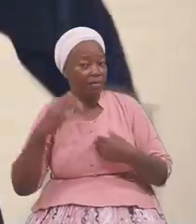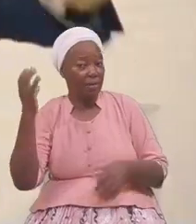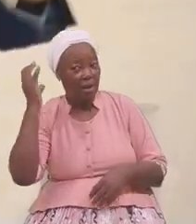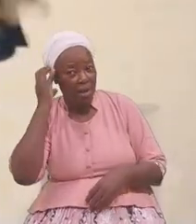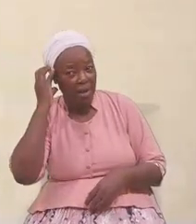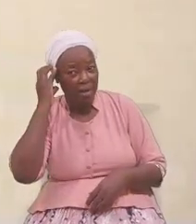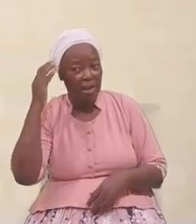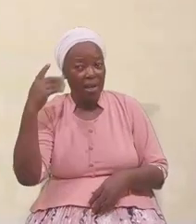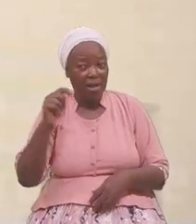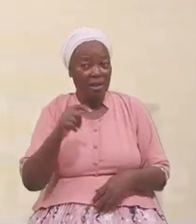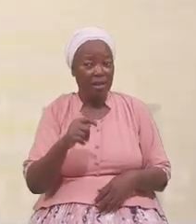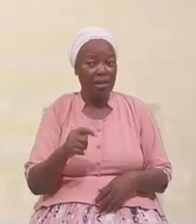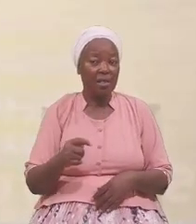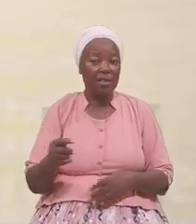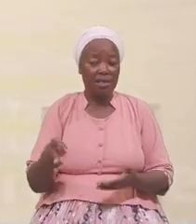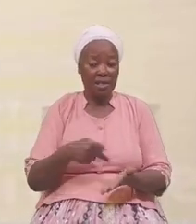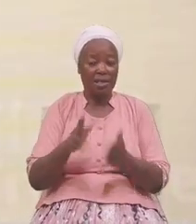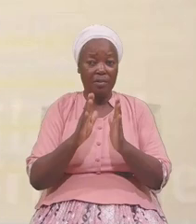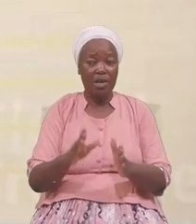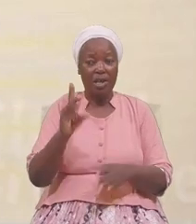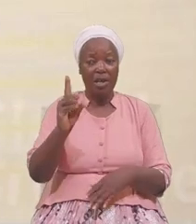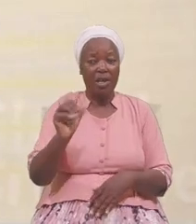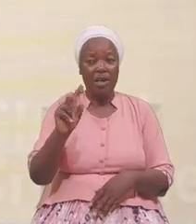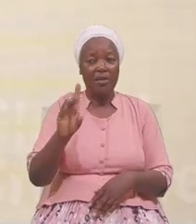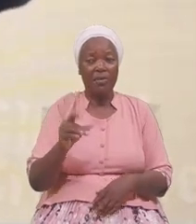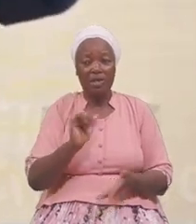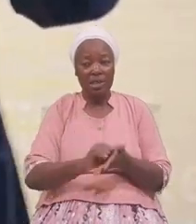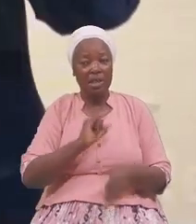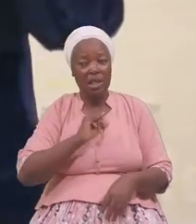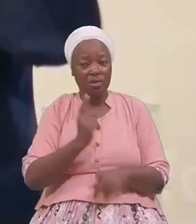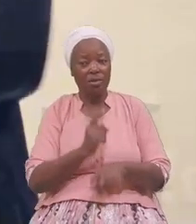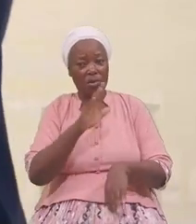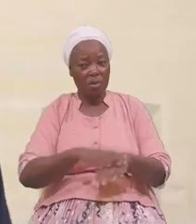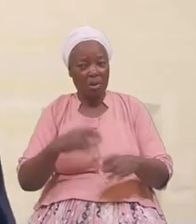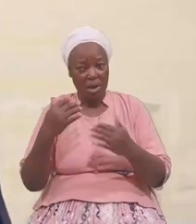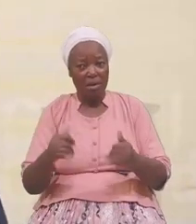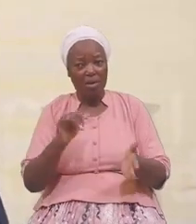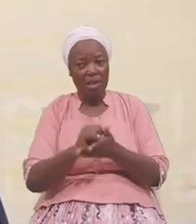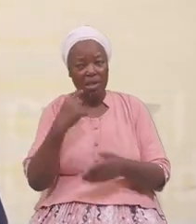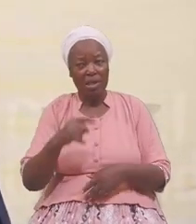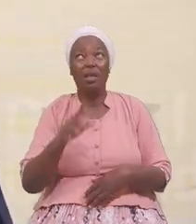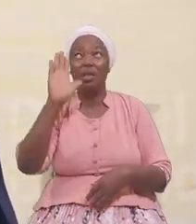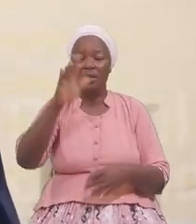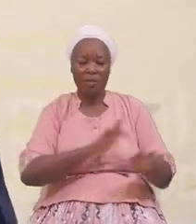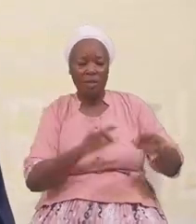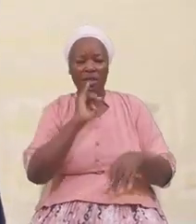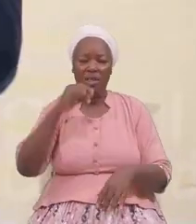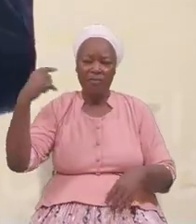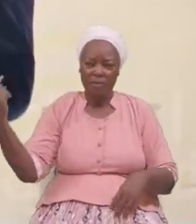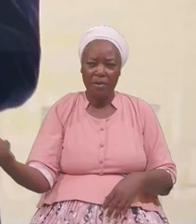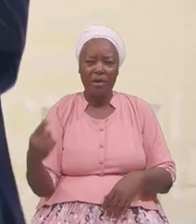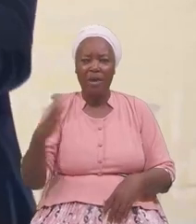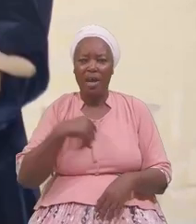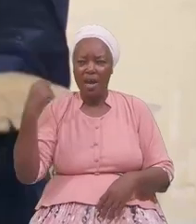the psalmist David that I just mentioned now, that said his mercy is forever and